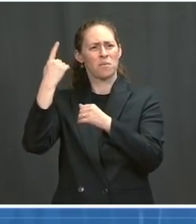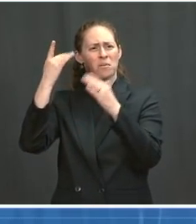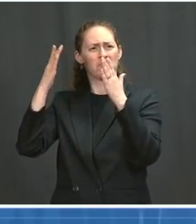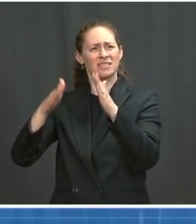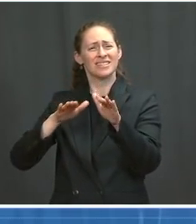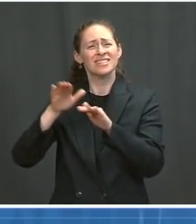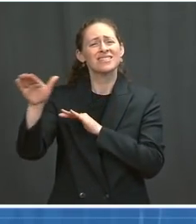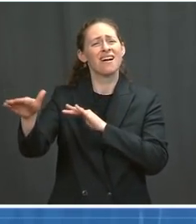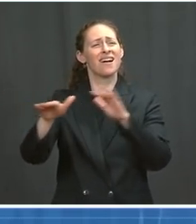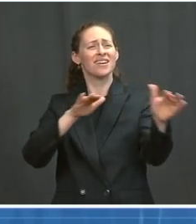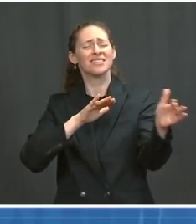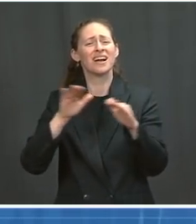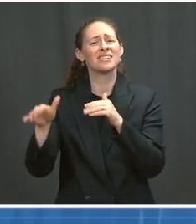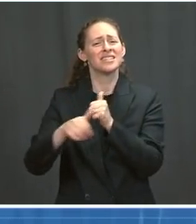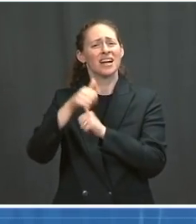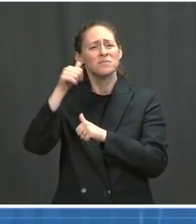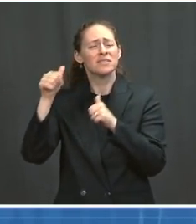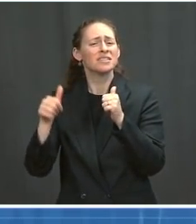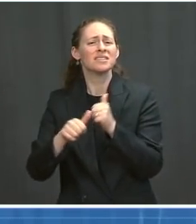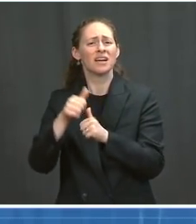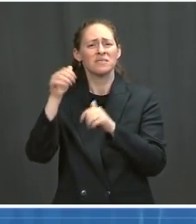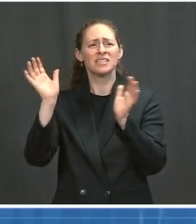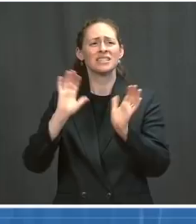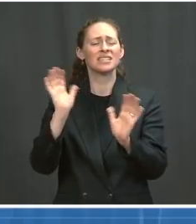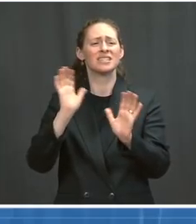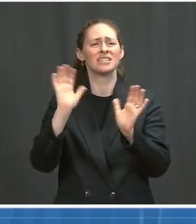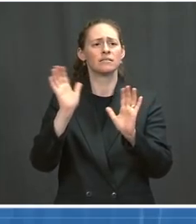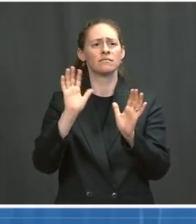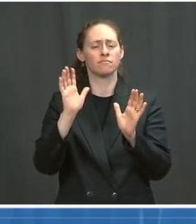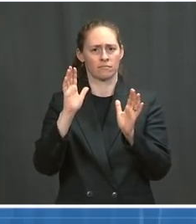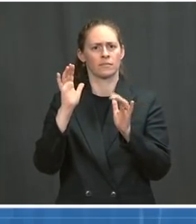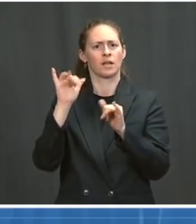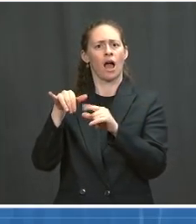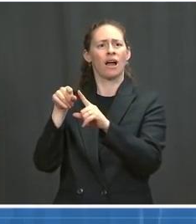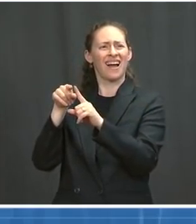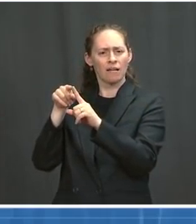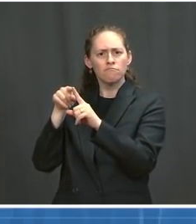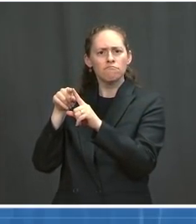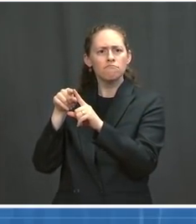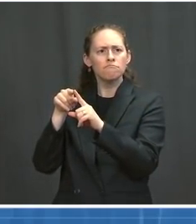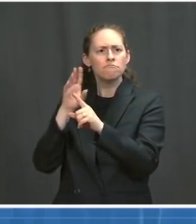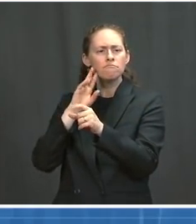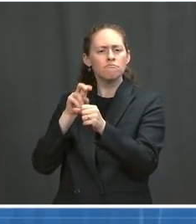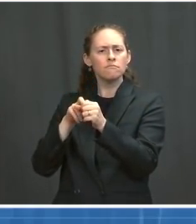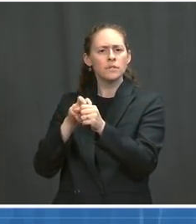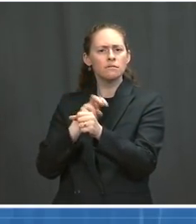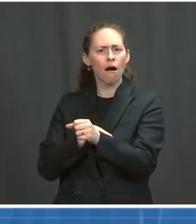ago away from the agency's COVID-19 vaccine task force? And why is she now leaving the CDC?